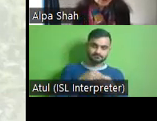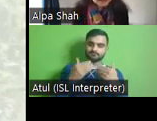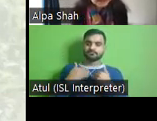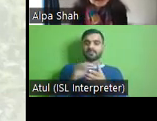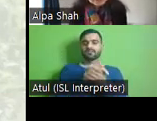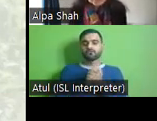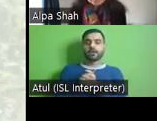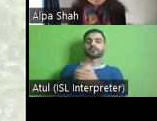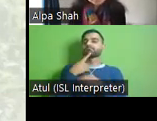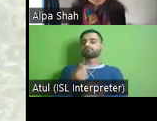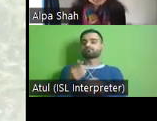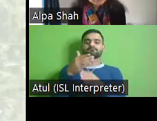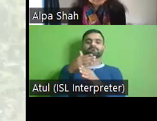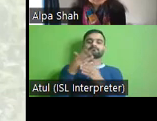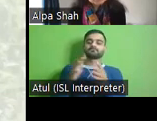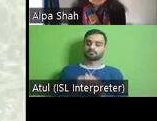and colleague.